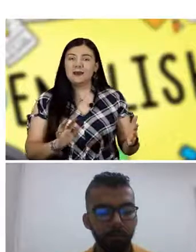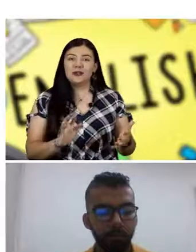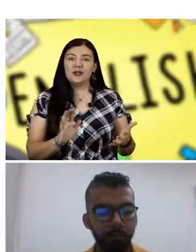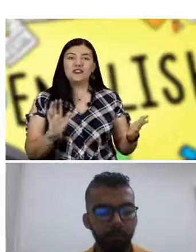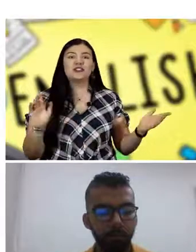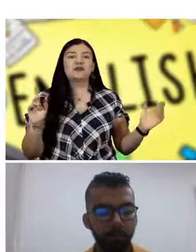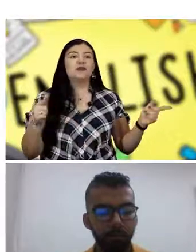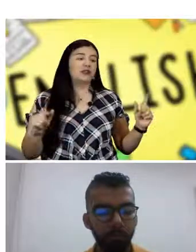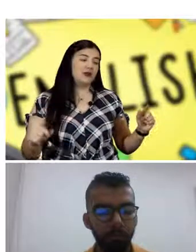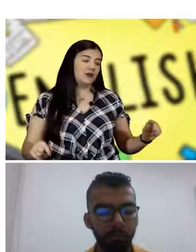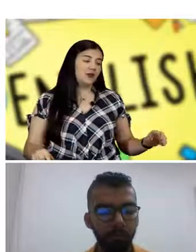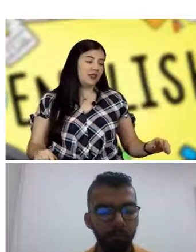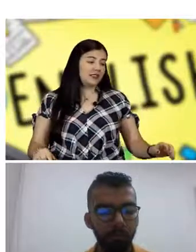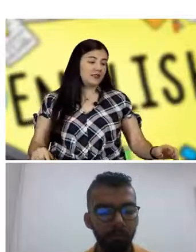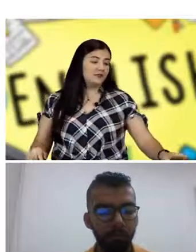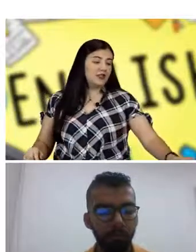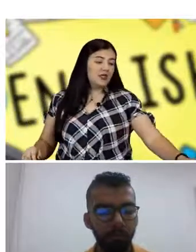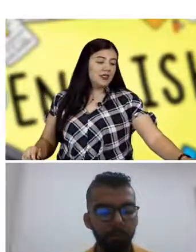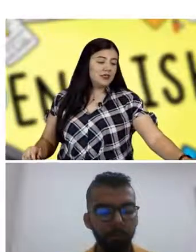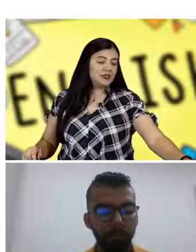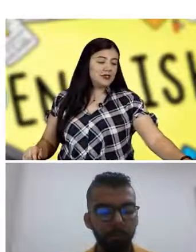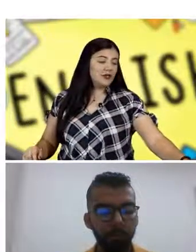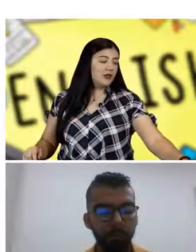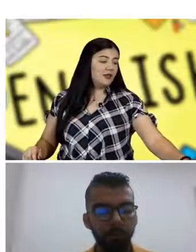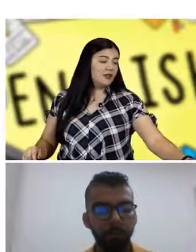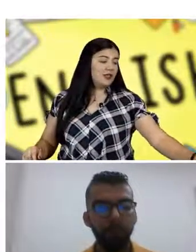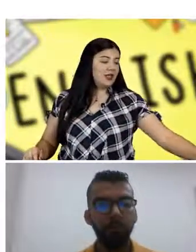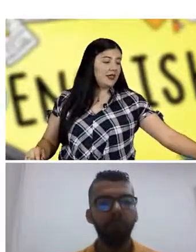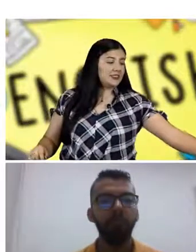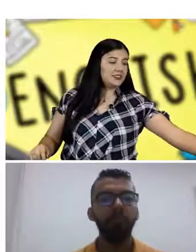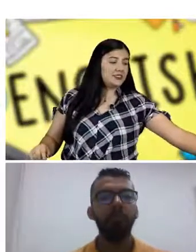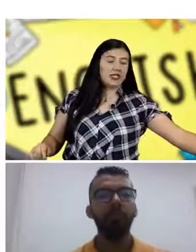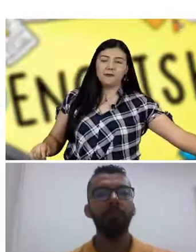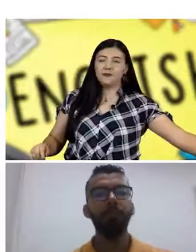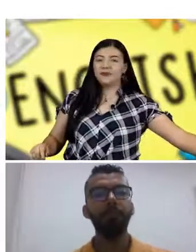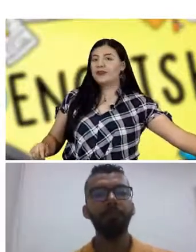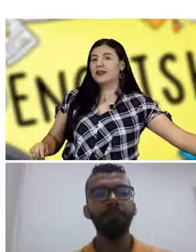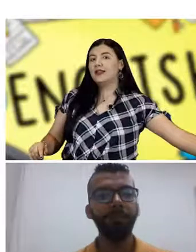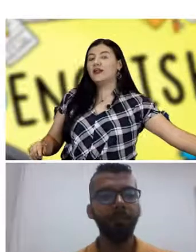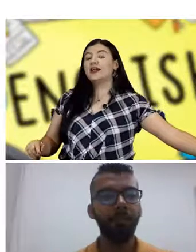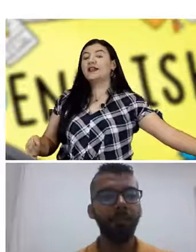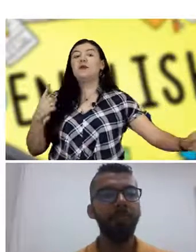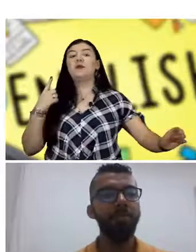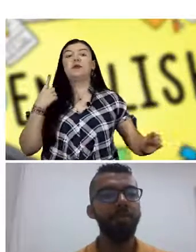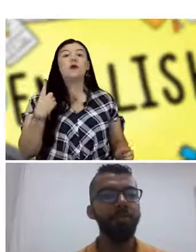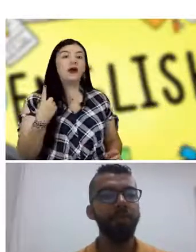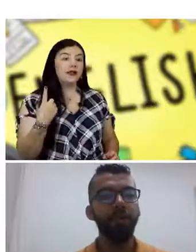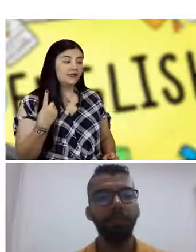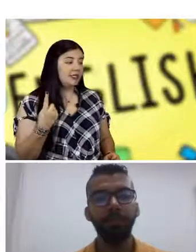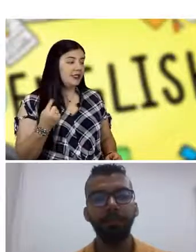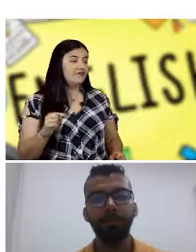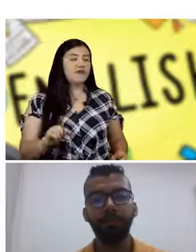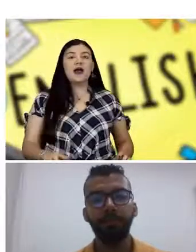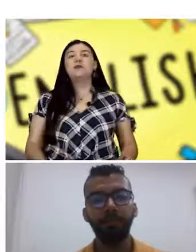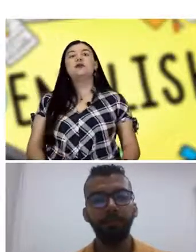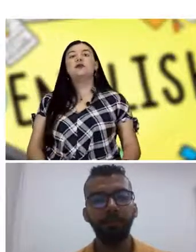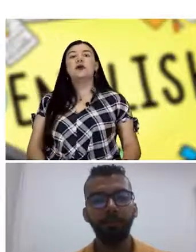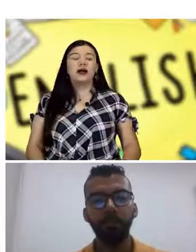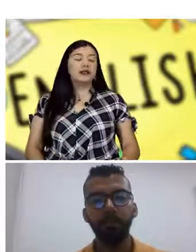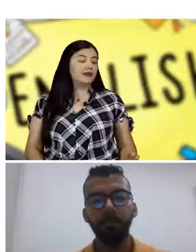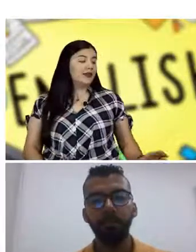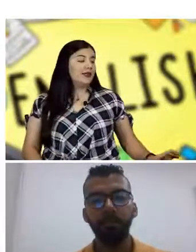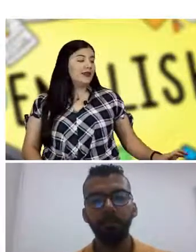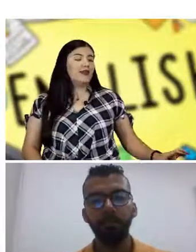es el ejemplo, ¿listo? Entonces vamos a verlo en inglés. So, let's see. Look at number one, okay?